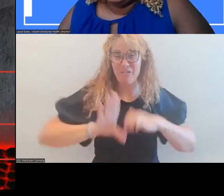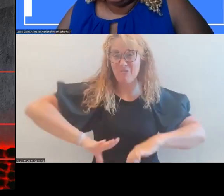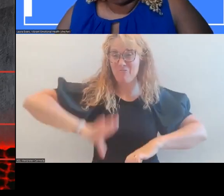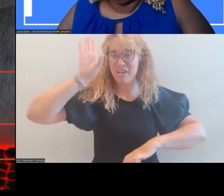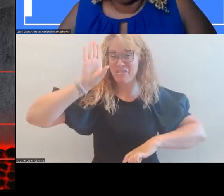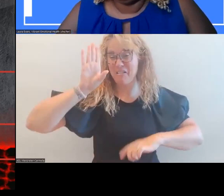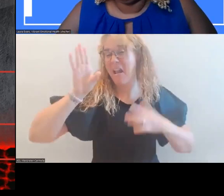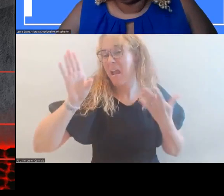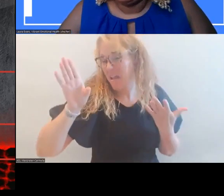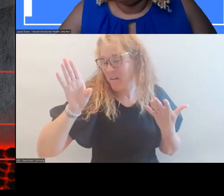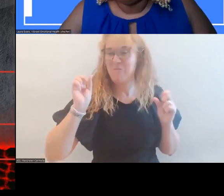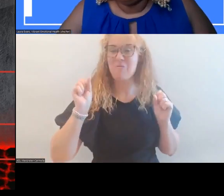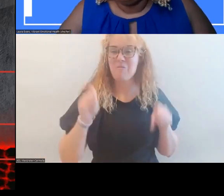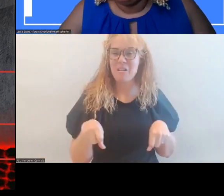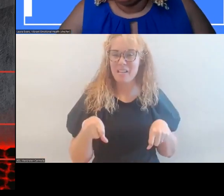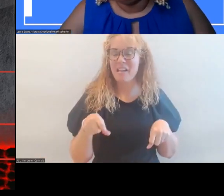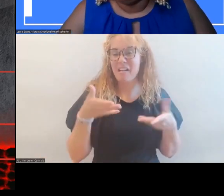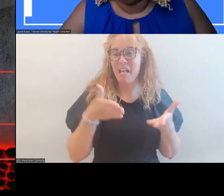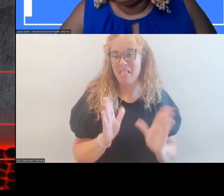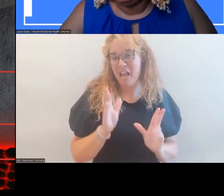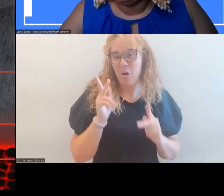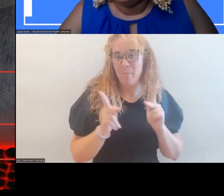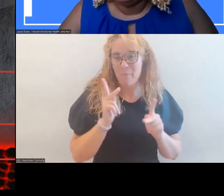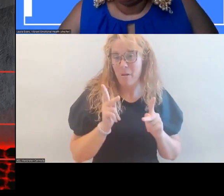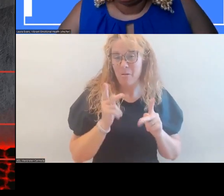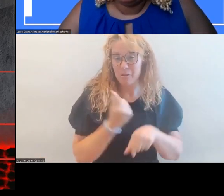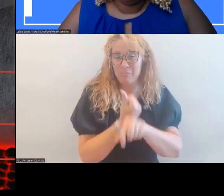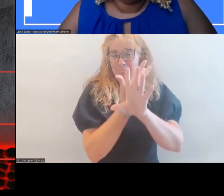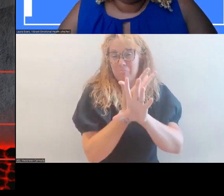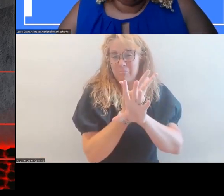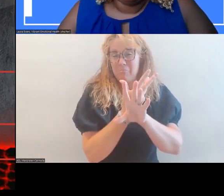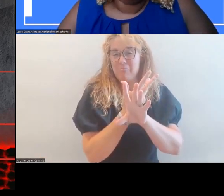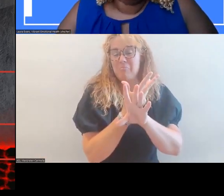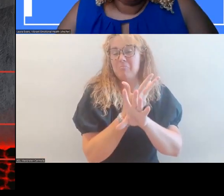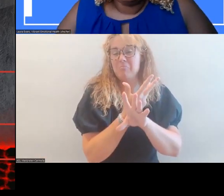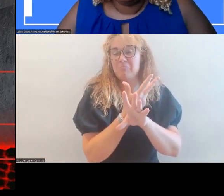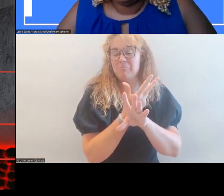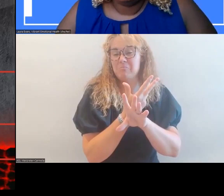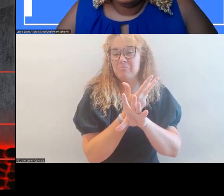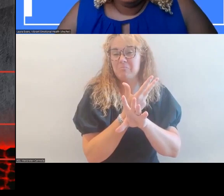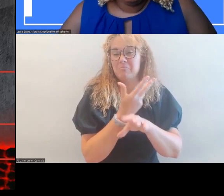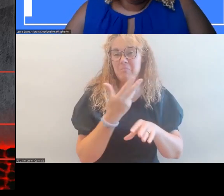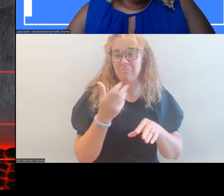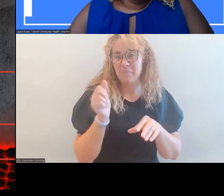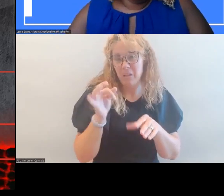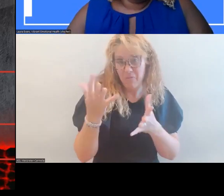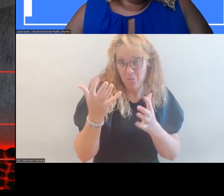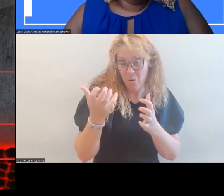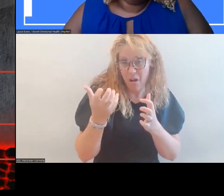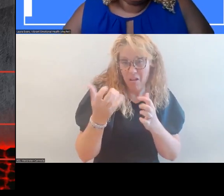hand, we can let folks come on video and off mute to walk us through, or of course, put